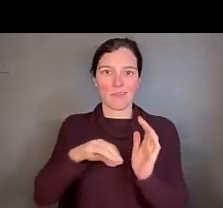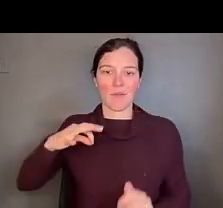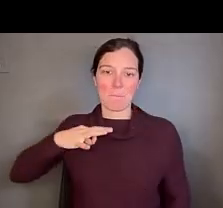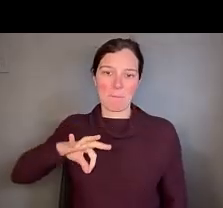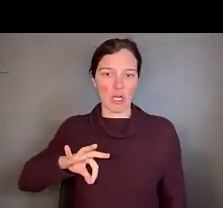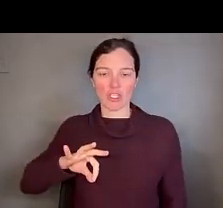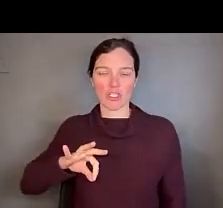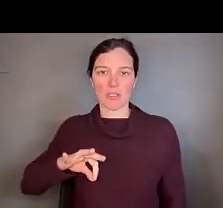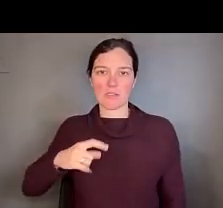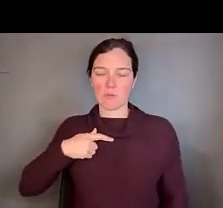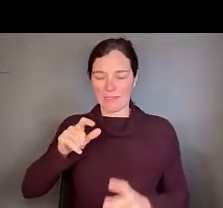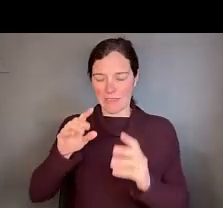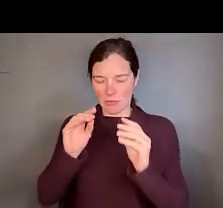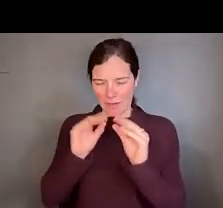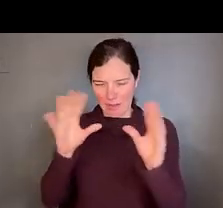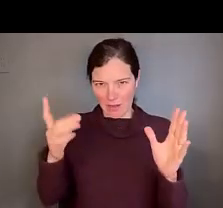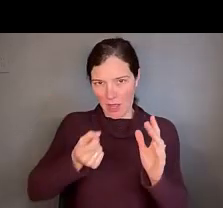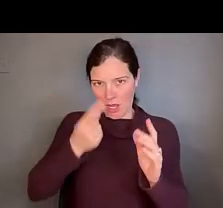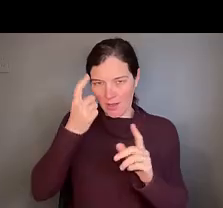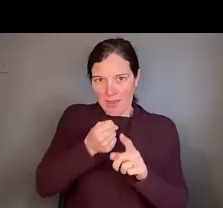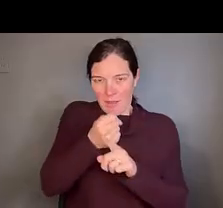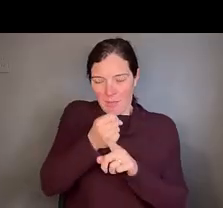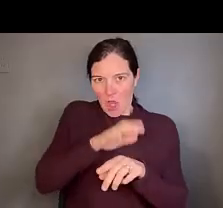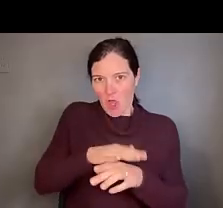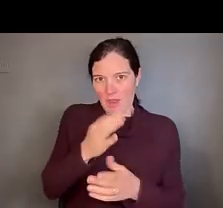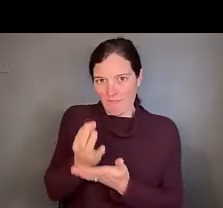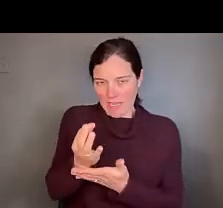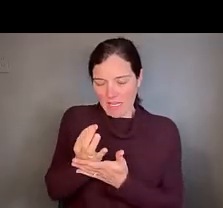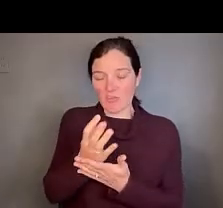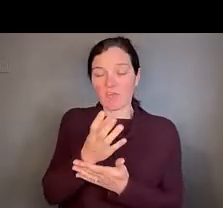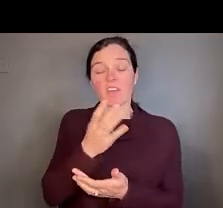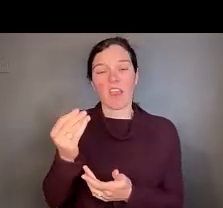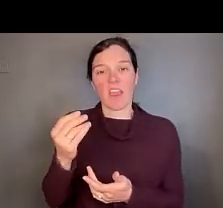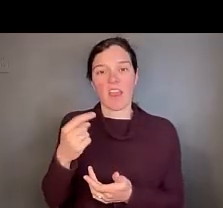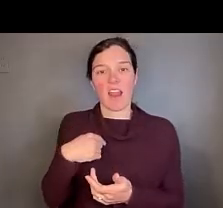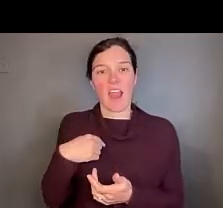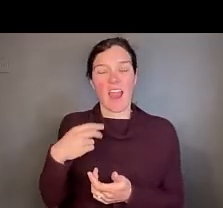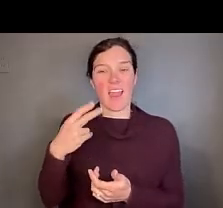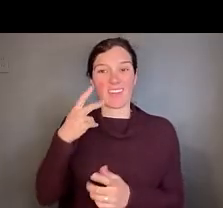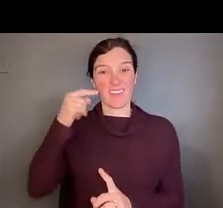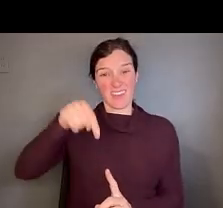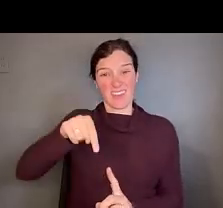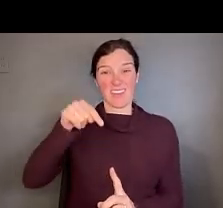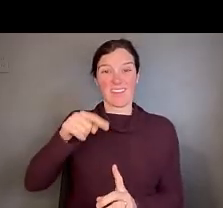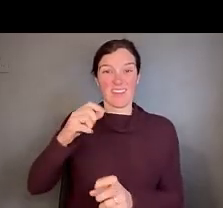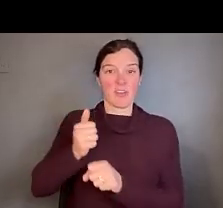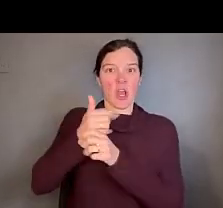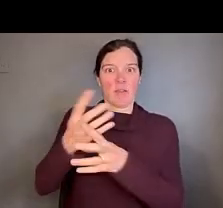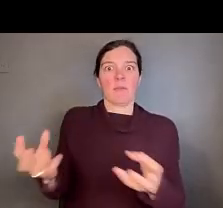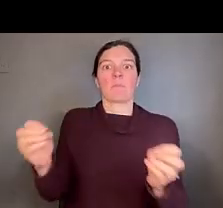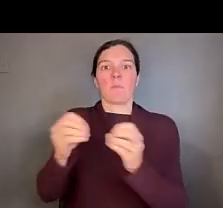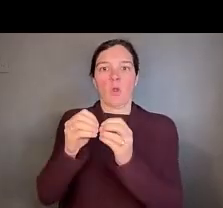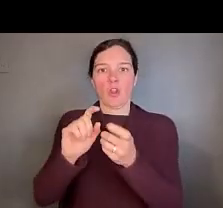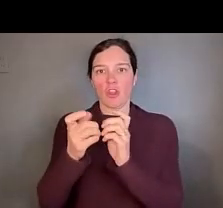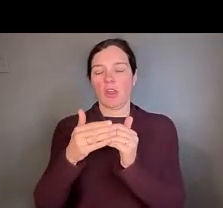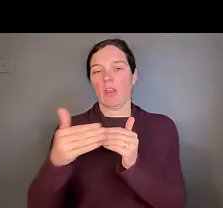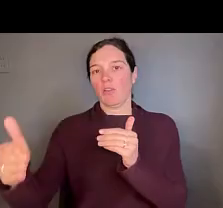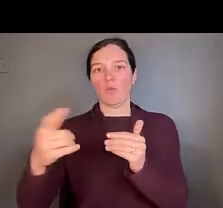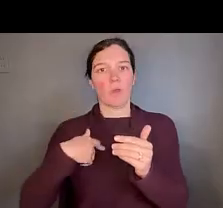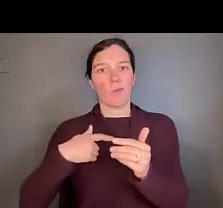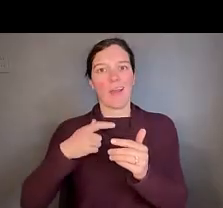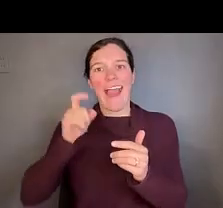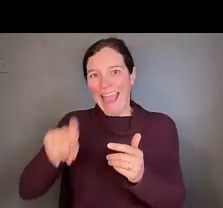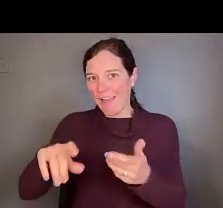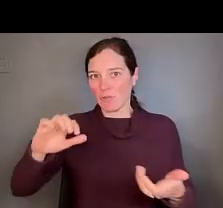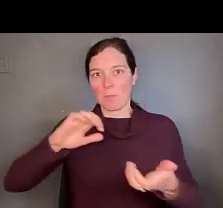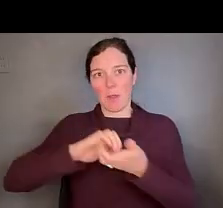really clear understanding of the impact on our financials. And then I really see this, Kim, as catalytic, that we're going to have to partner